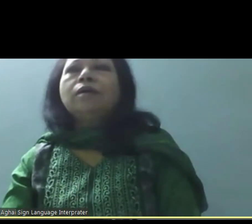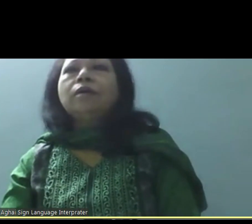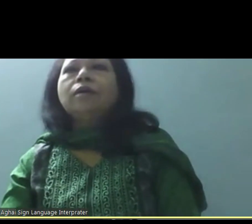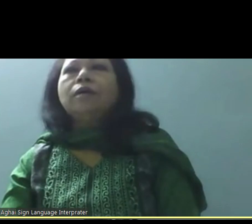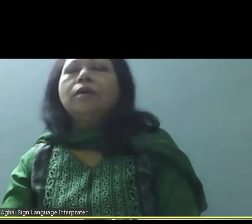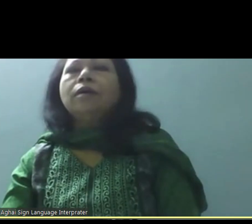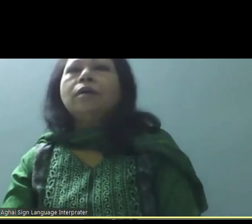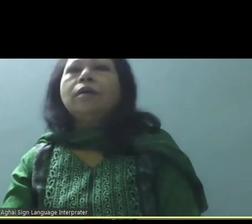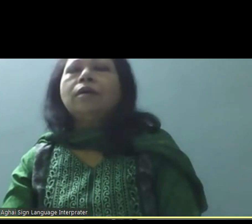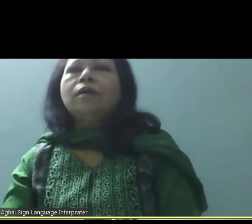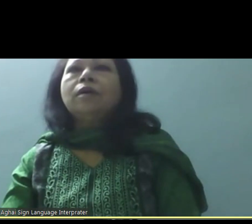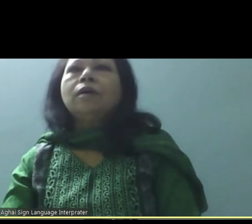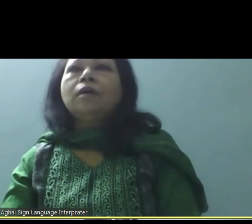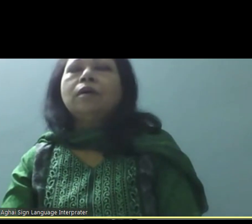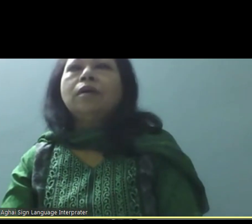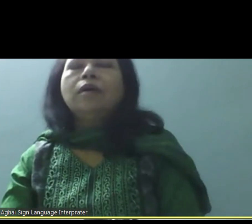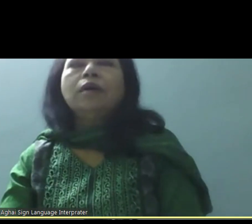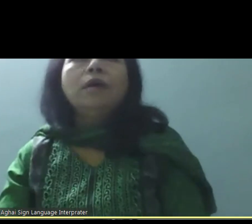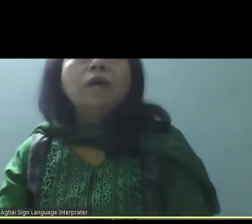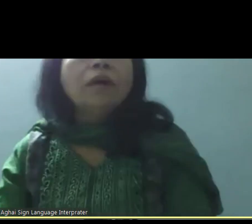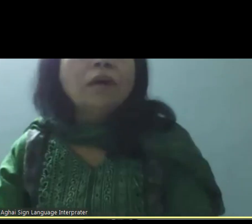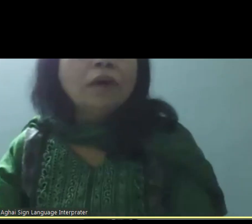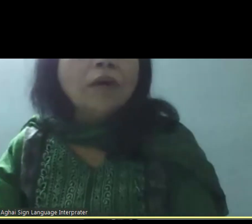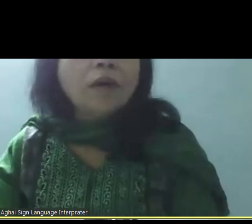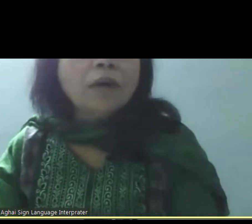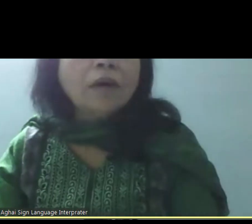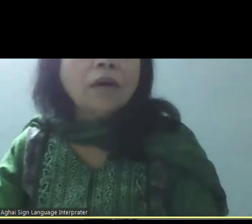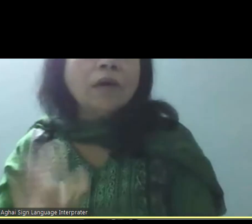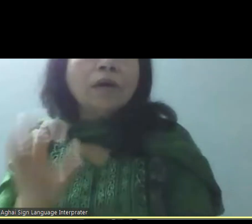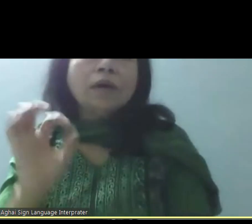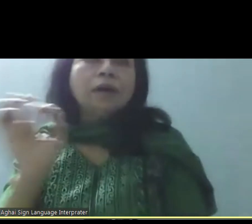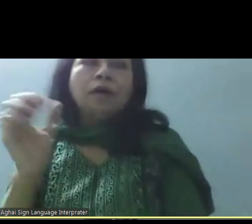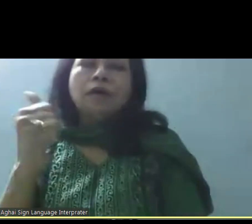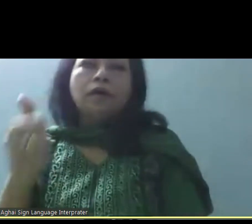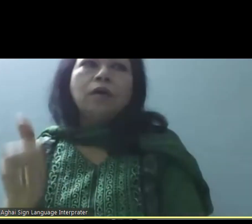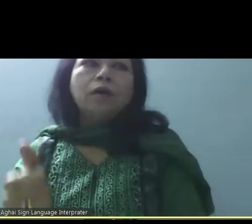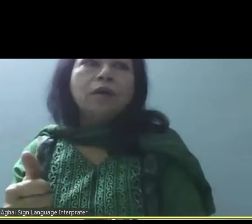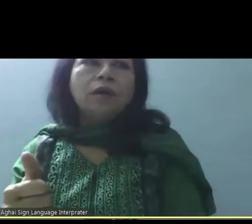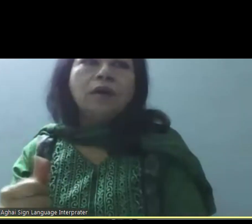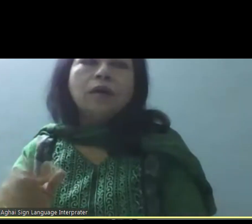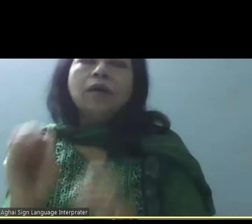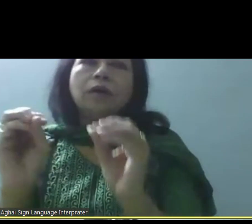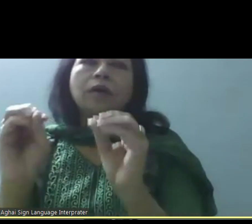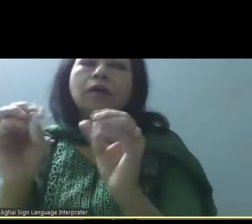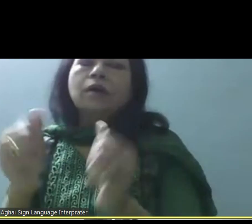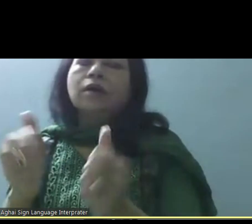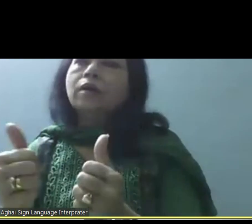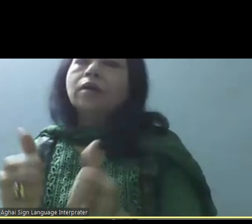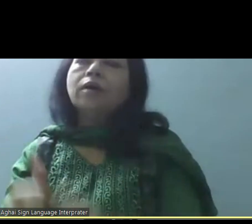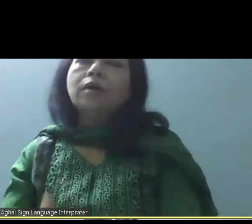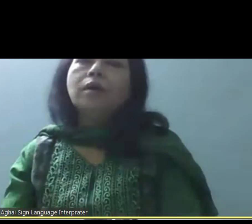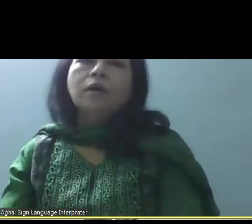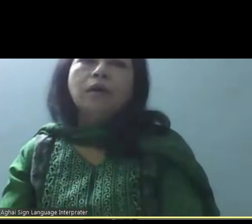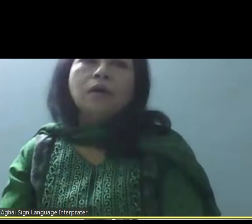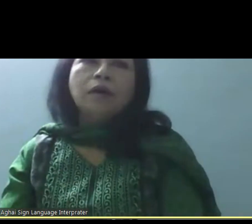in some times, and it was really so helpful because PDF cannot